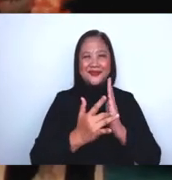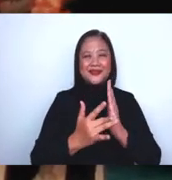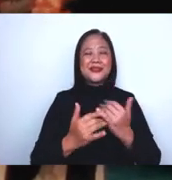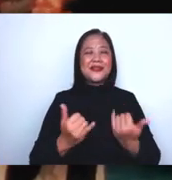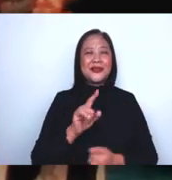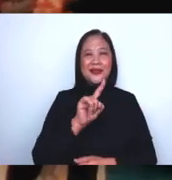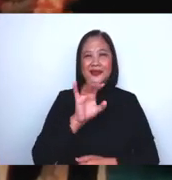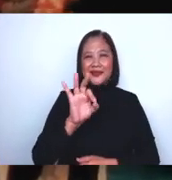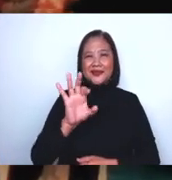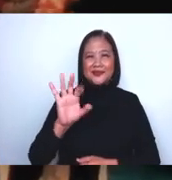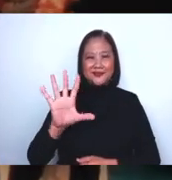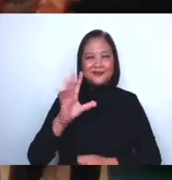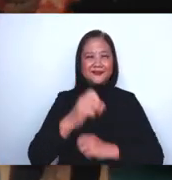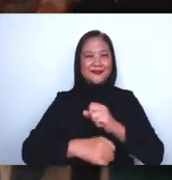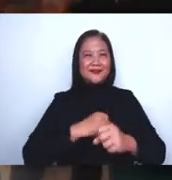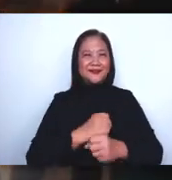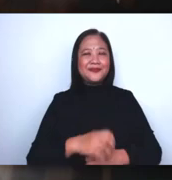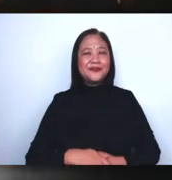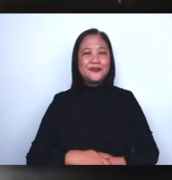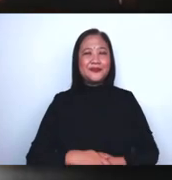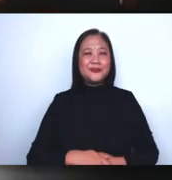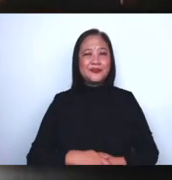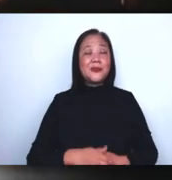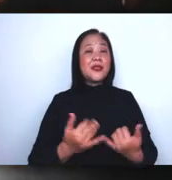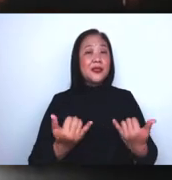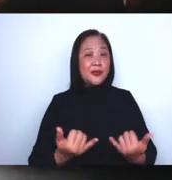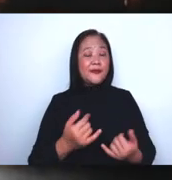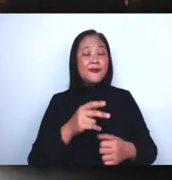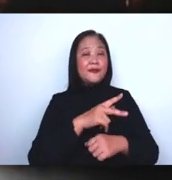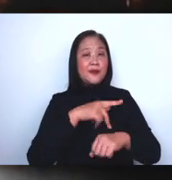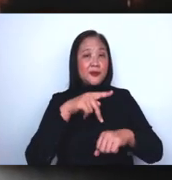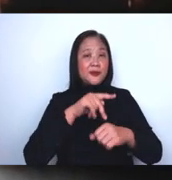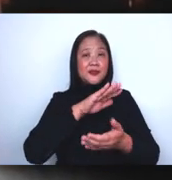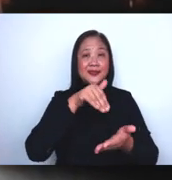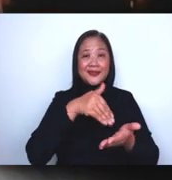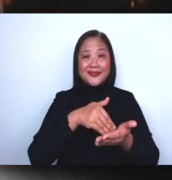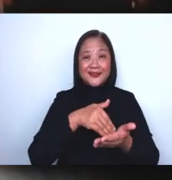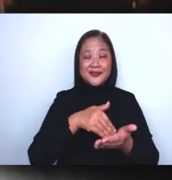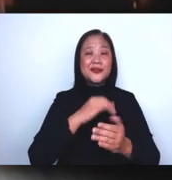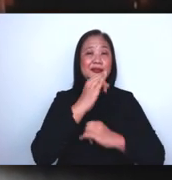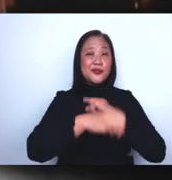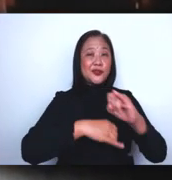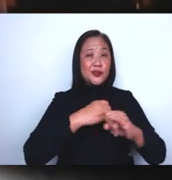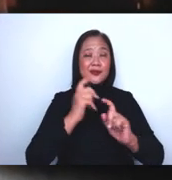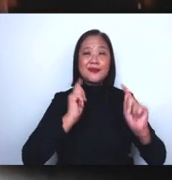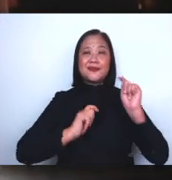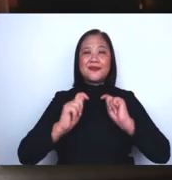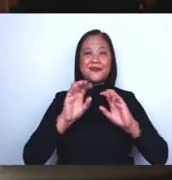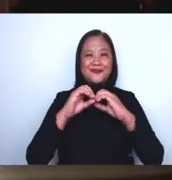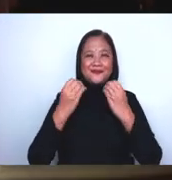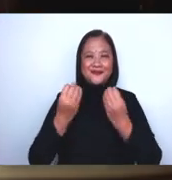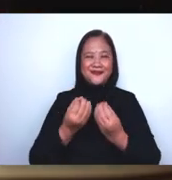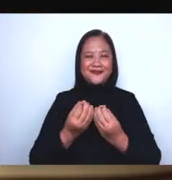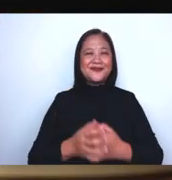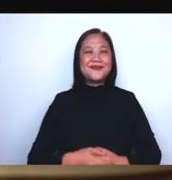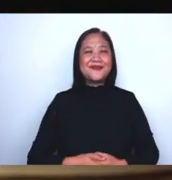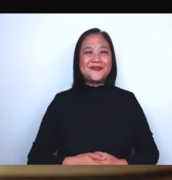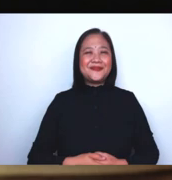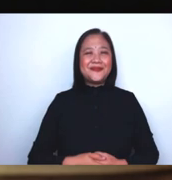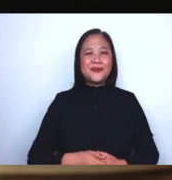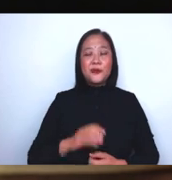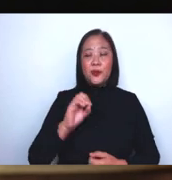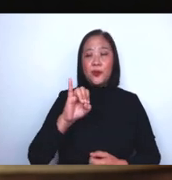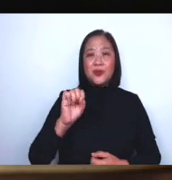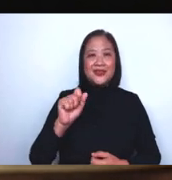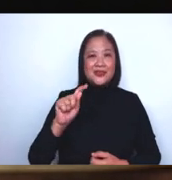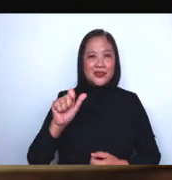in 1995. And by way of the Philippine Center of the International Theater Organization,